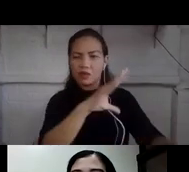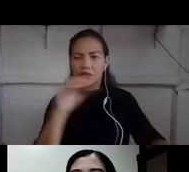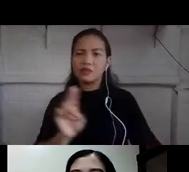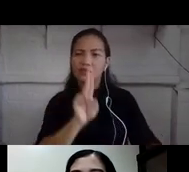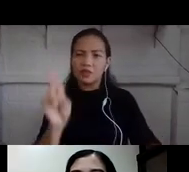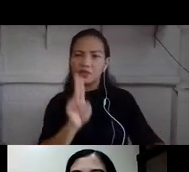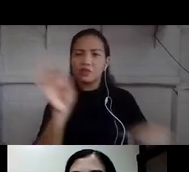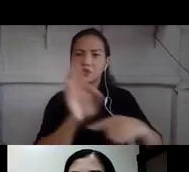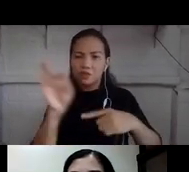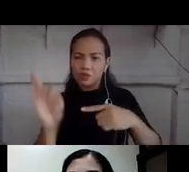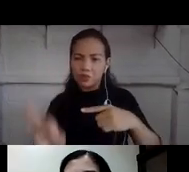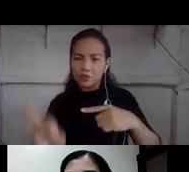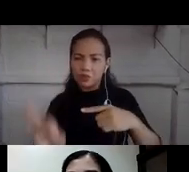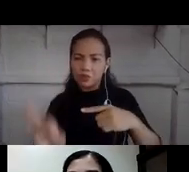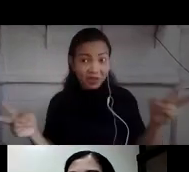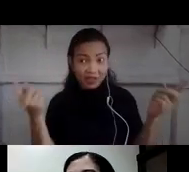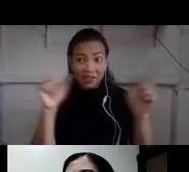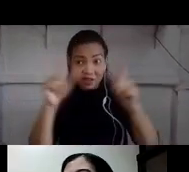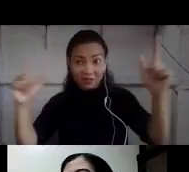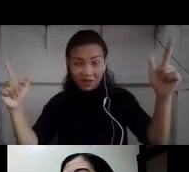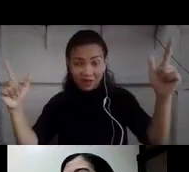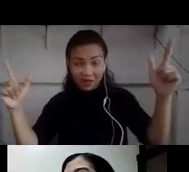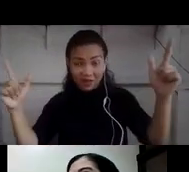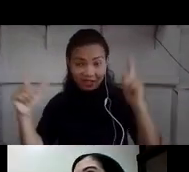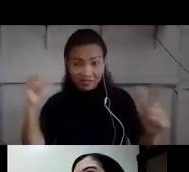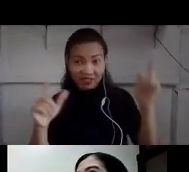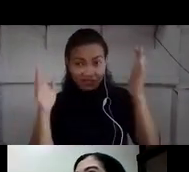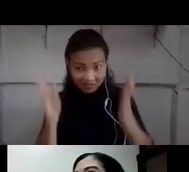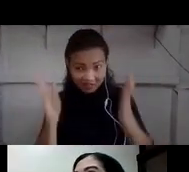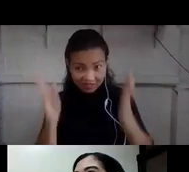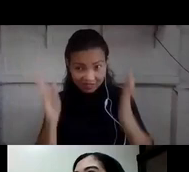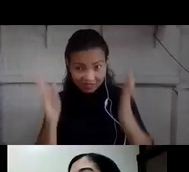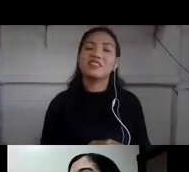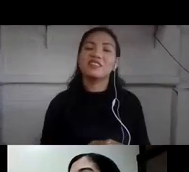Very librarian, right? Tama ba? Ano ba?